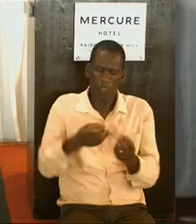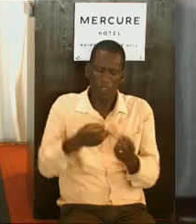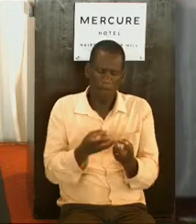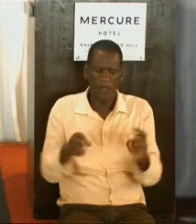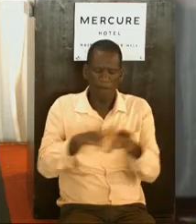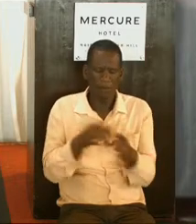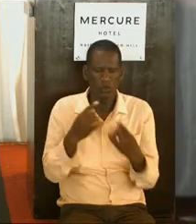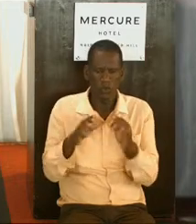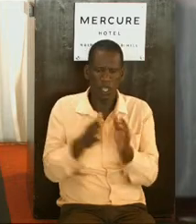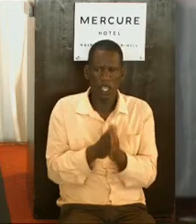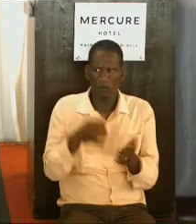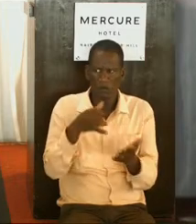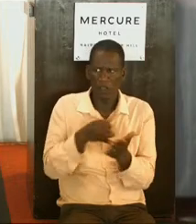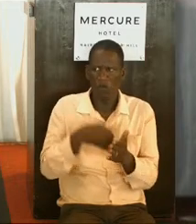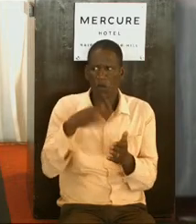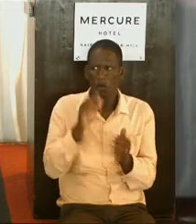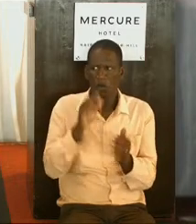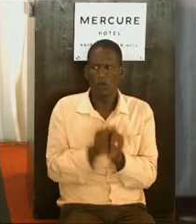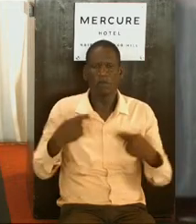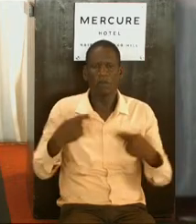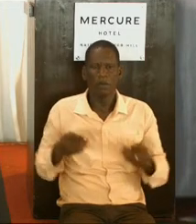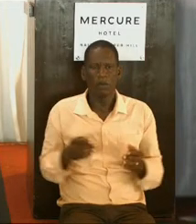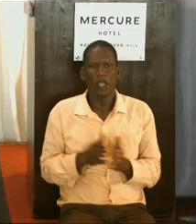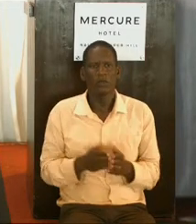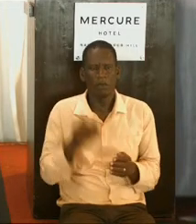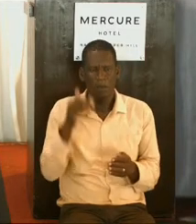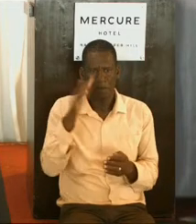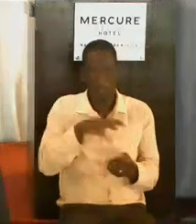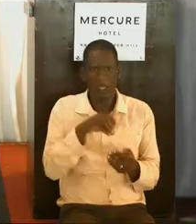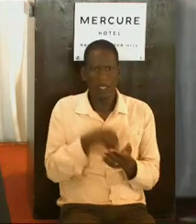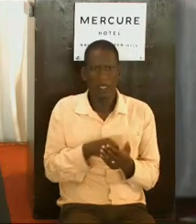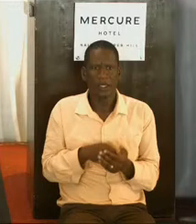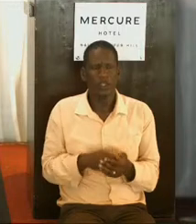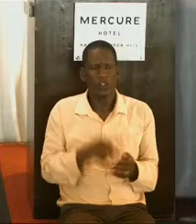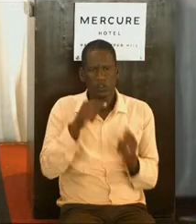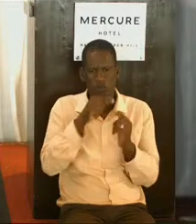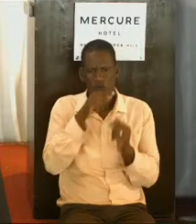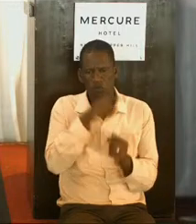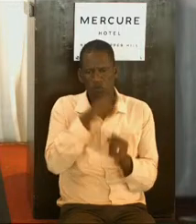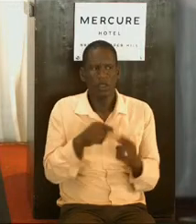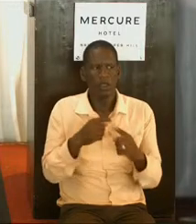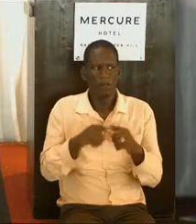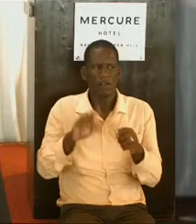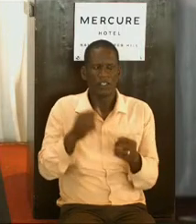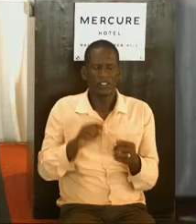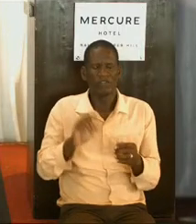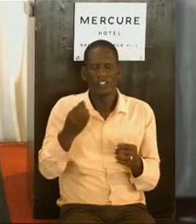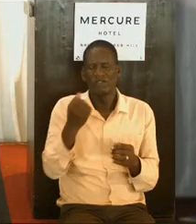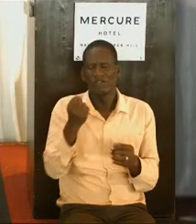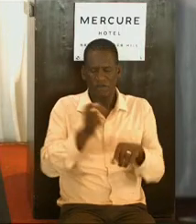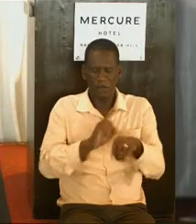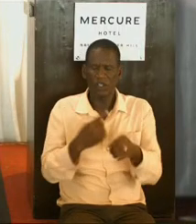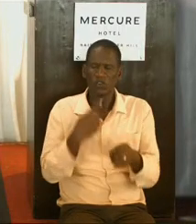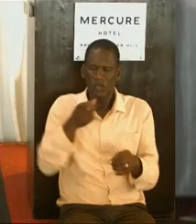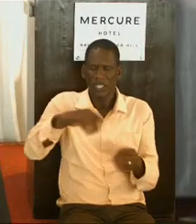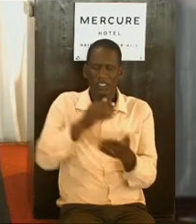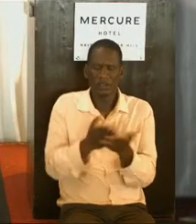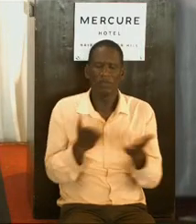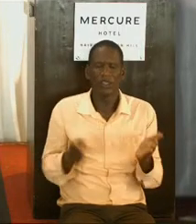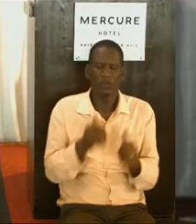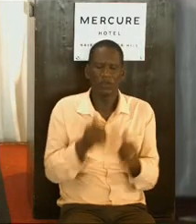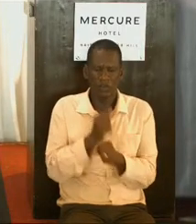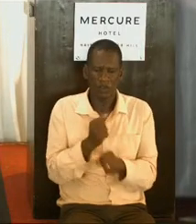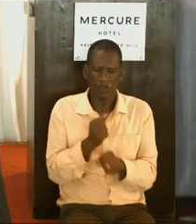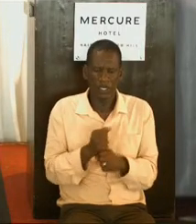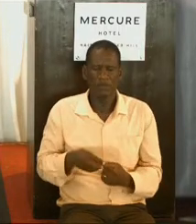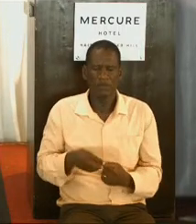and also engage a little bit more with the audience and will still come back uh to you but just take the initial five minutes tell us some of the things that you have